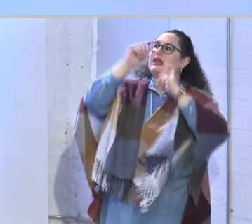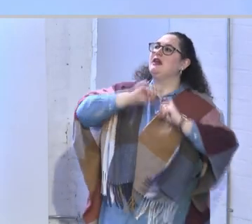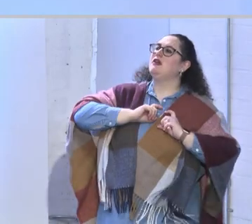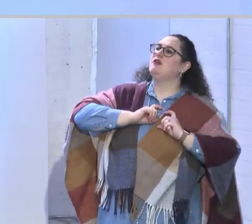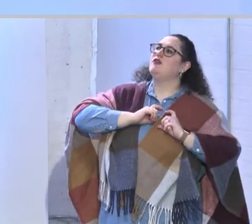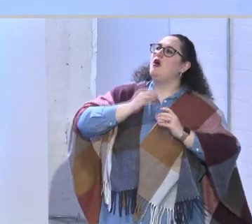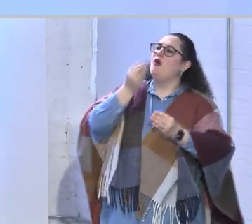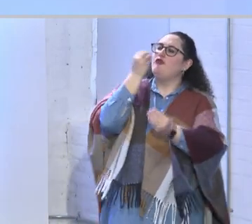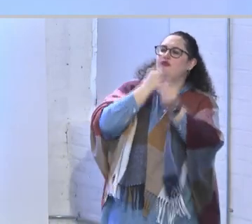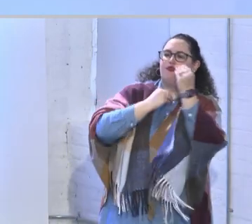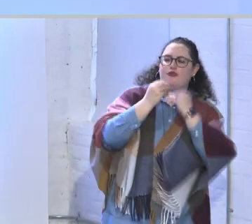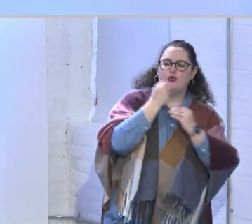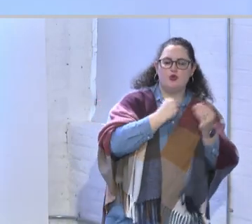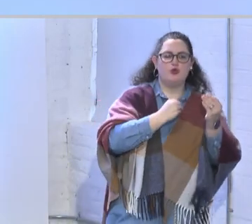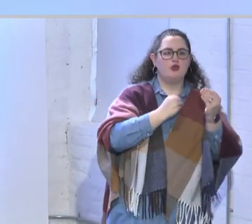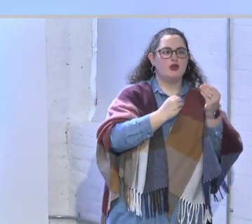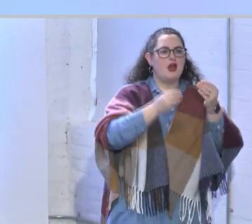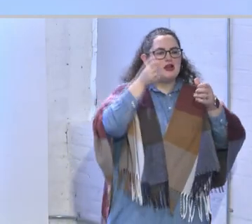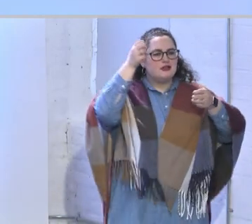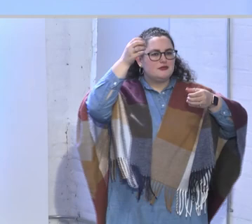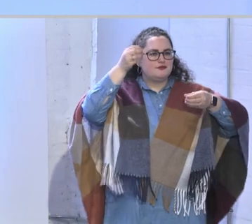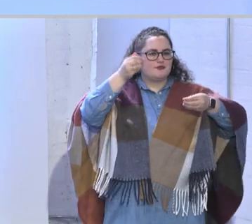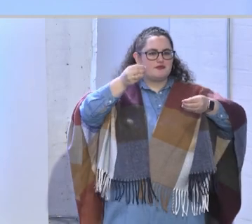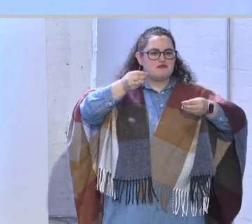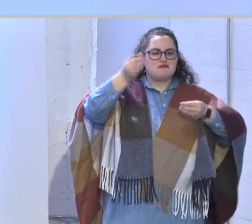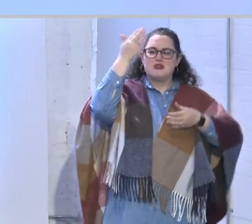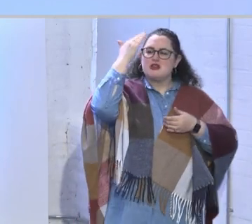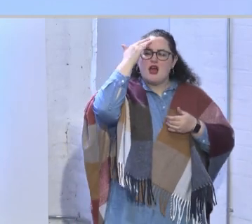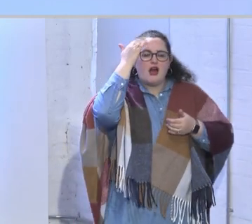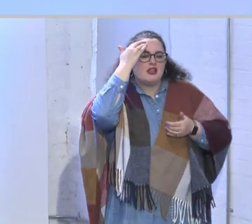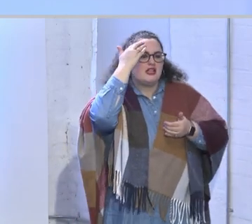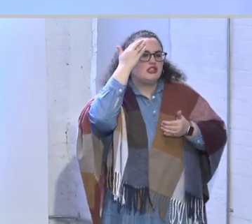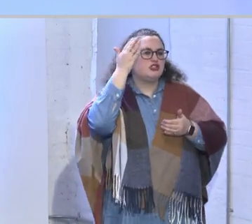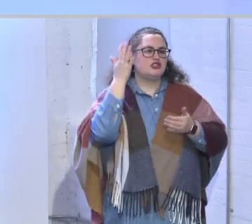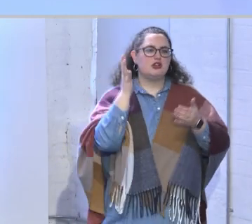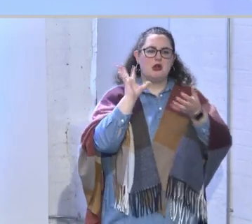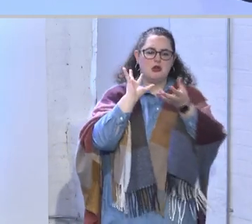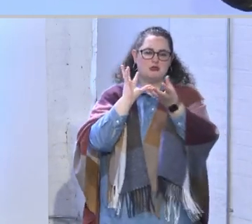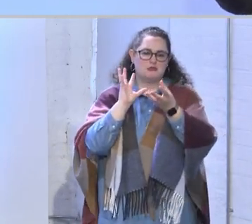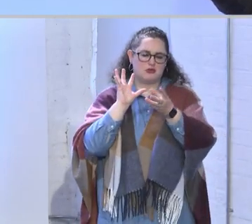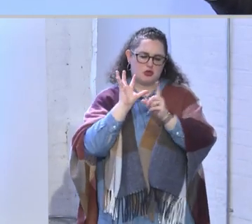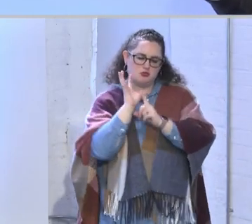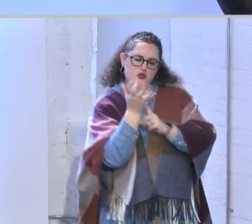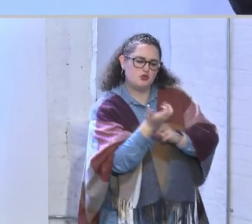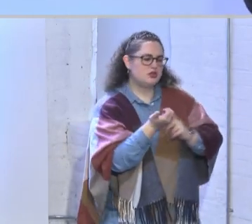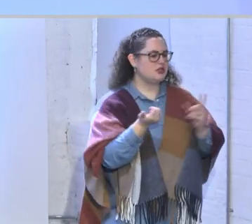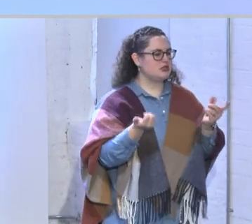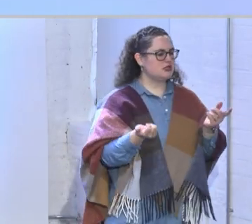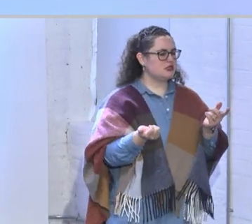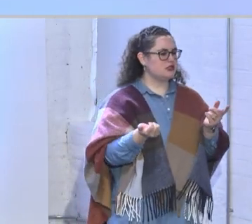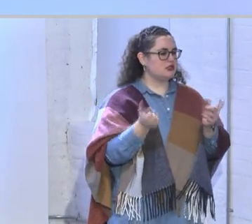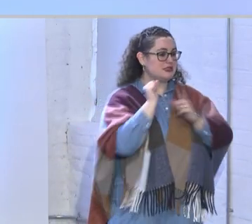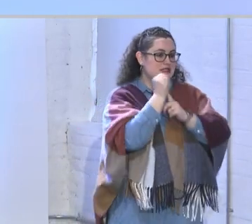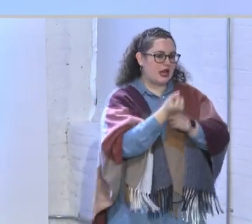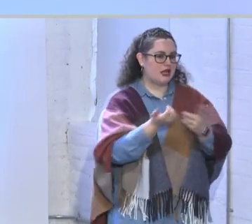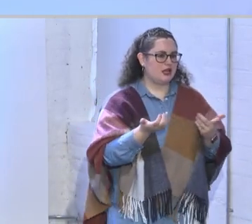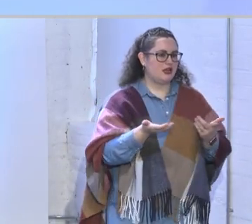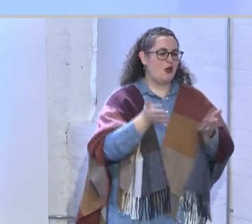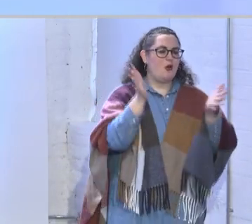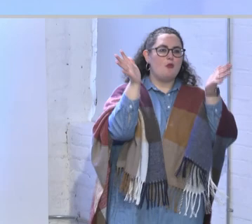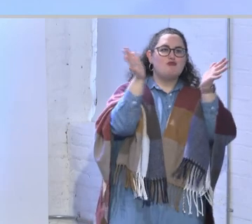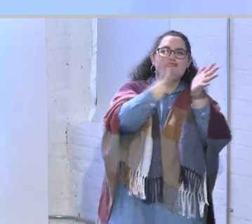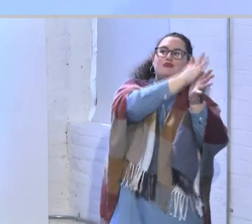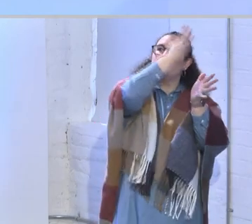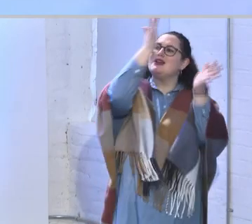products and services, knowledge and beauty, organizations and communities, growth and health, and praise and glory